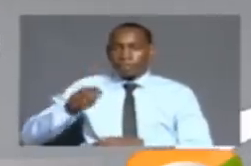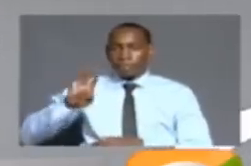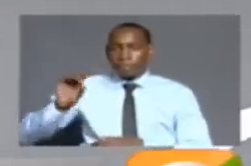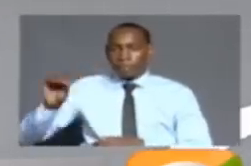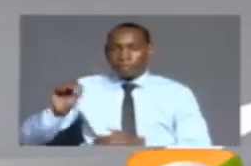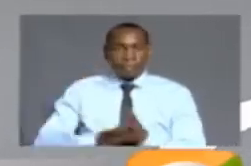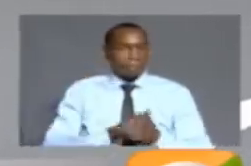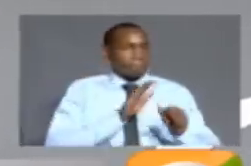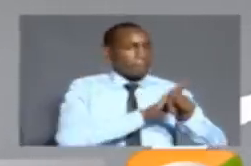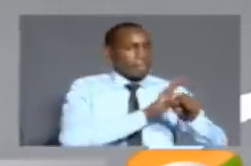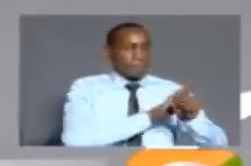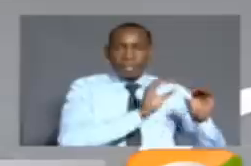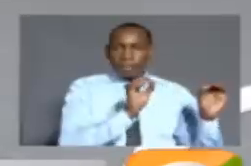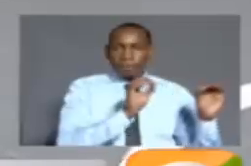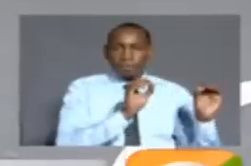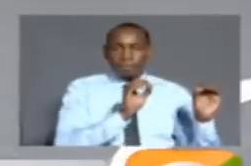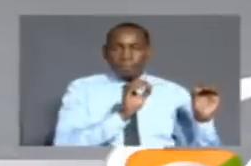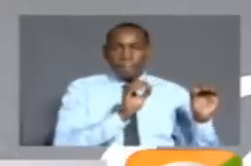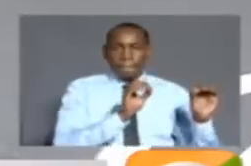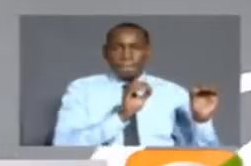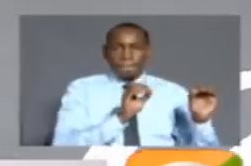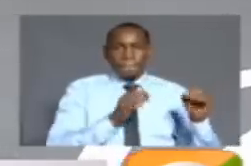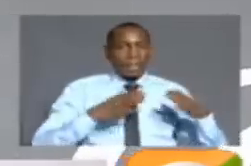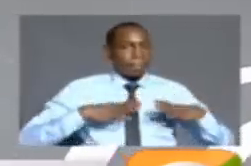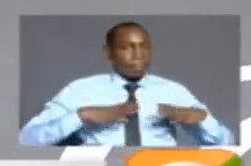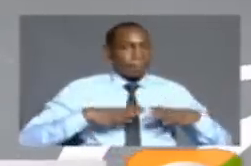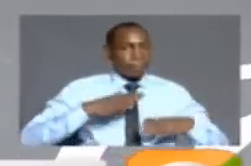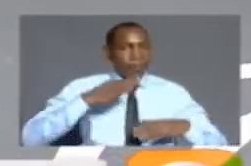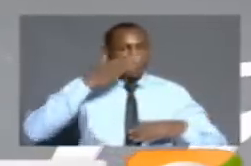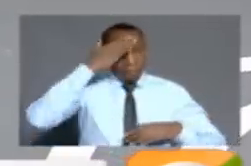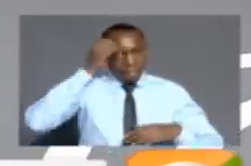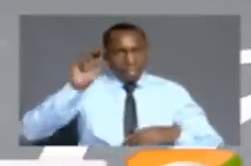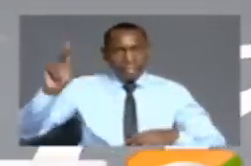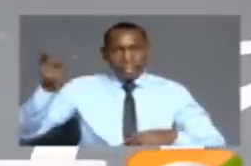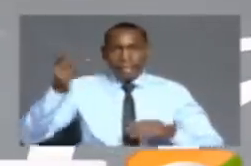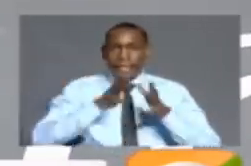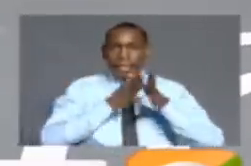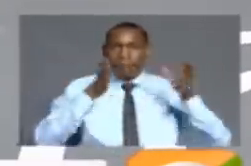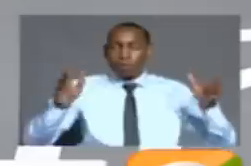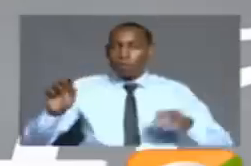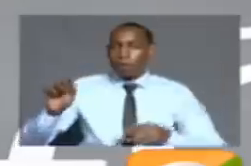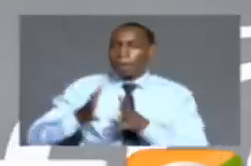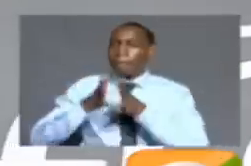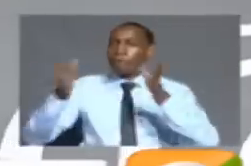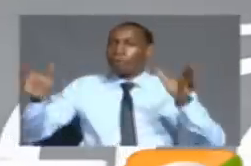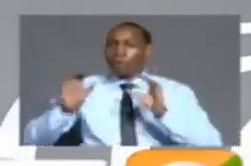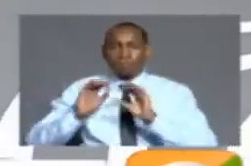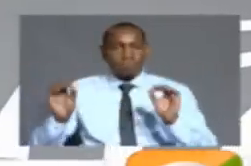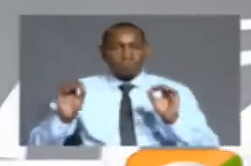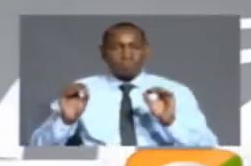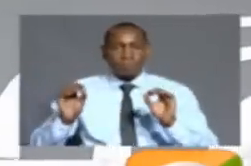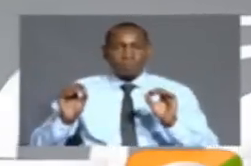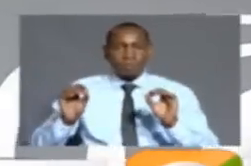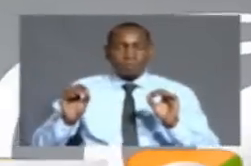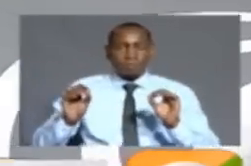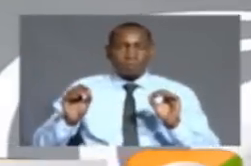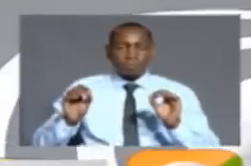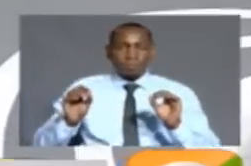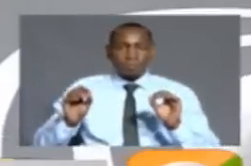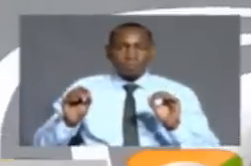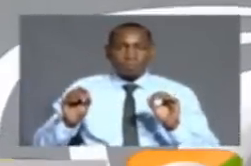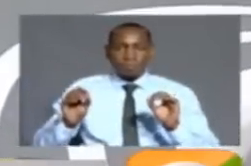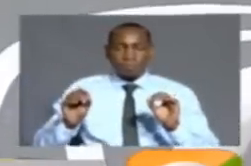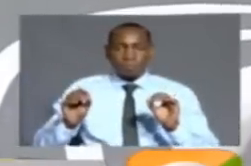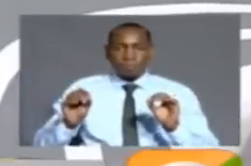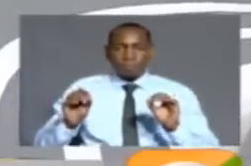not. Come we're on, not. Man. You know, Jeff, people forget how big Kenya is. It's not big. It's as big as France. Let me tell you. It's as big as France or